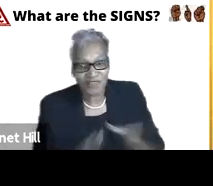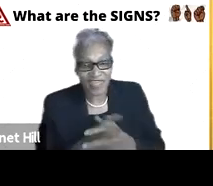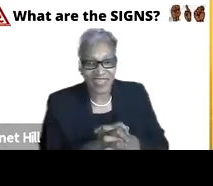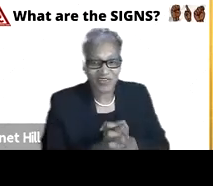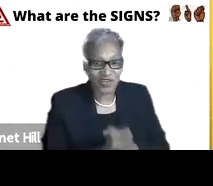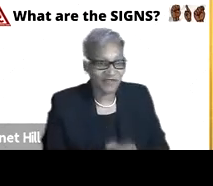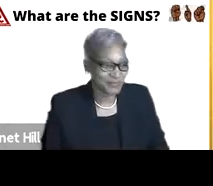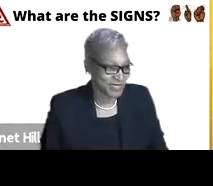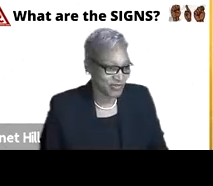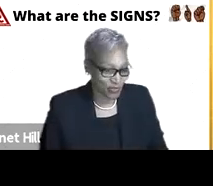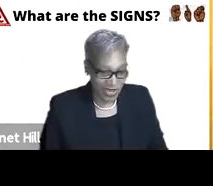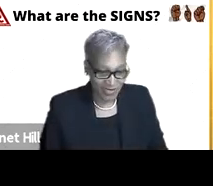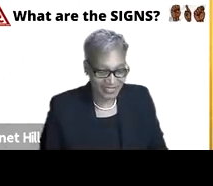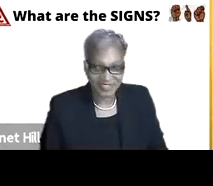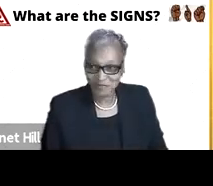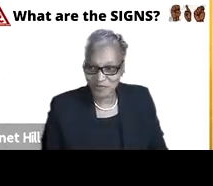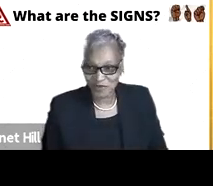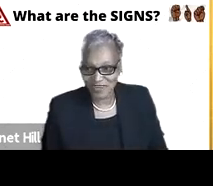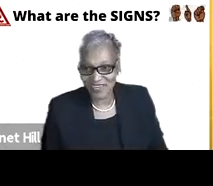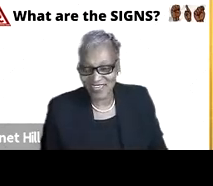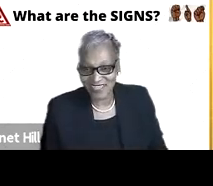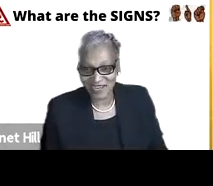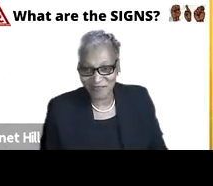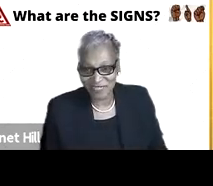With all of that, y'all have been great.